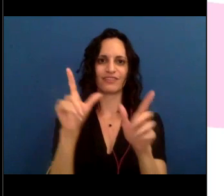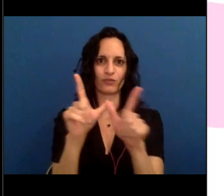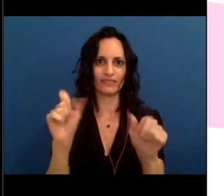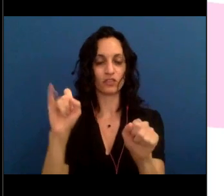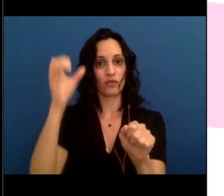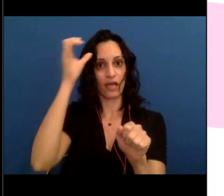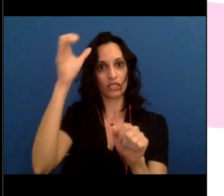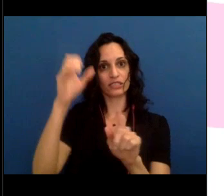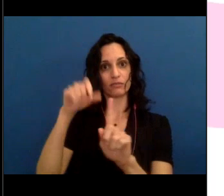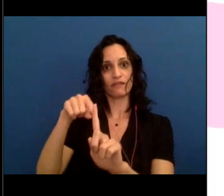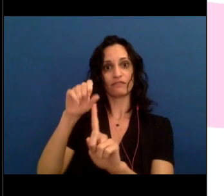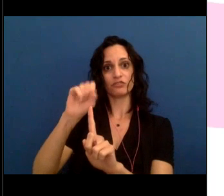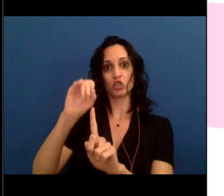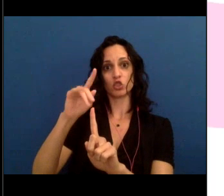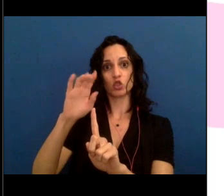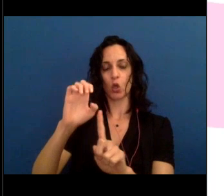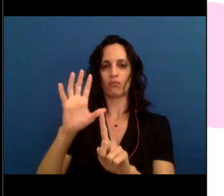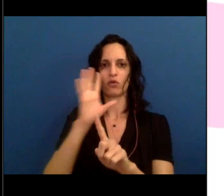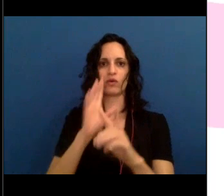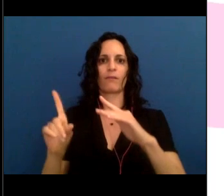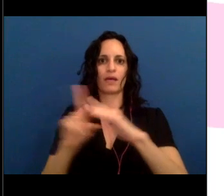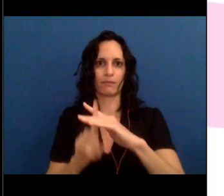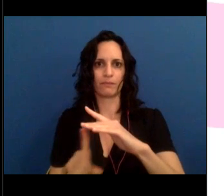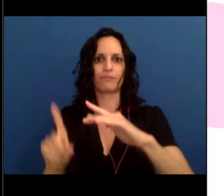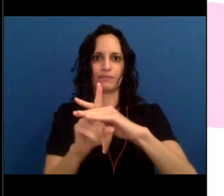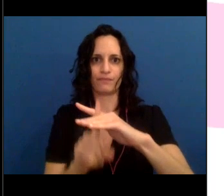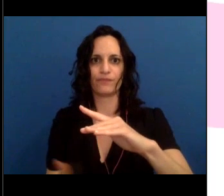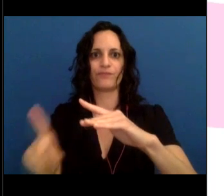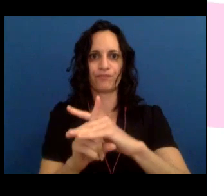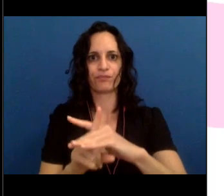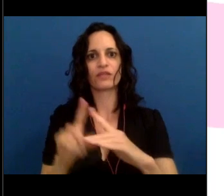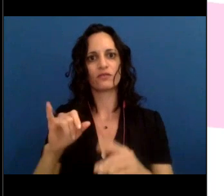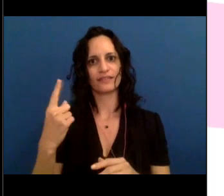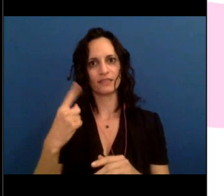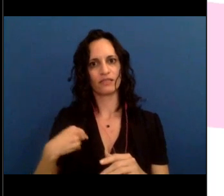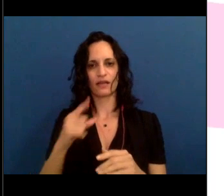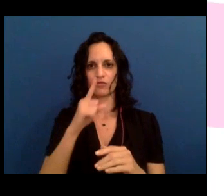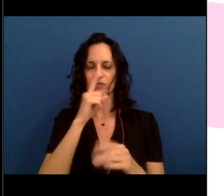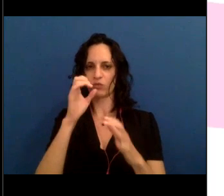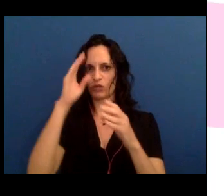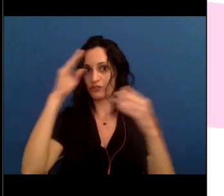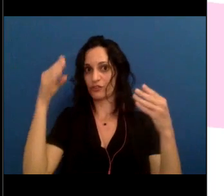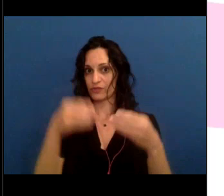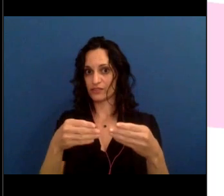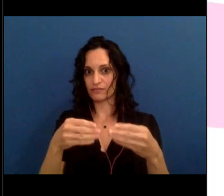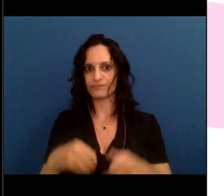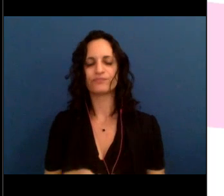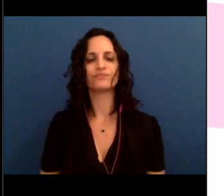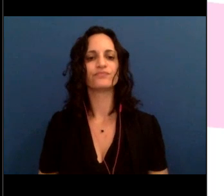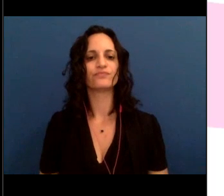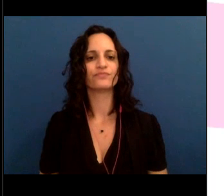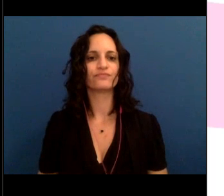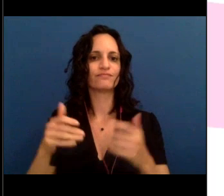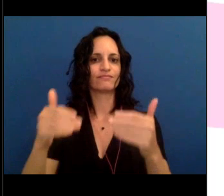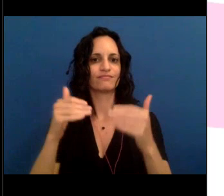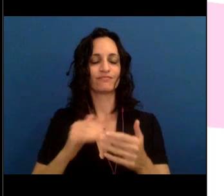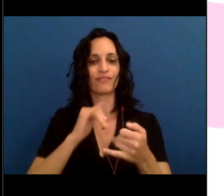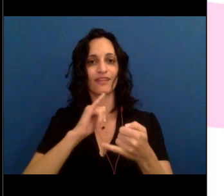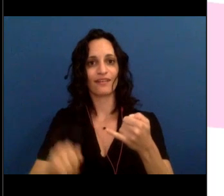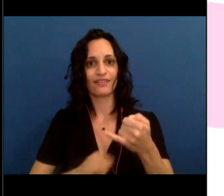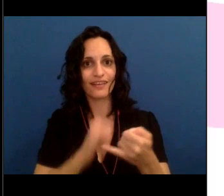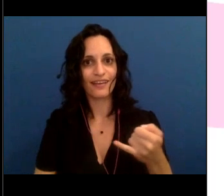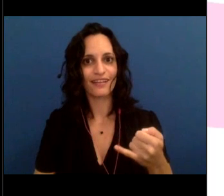to continually come back up, and so it's something I really want to be able to key into. And then at the end of this whole